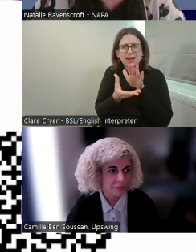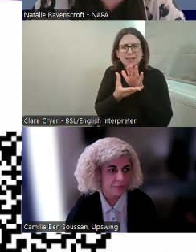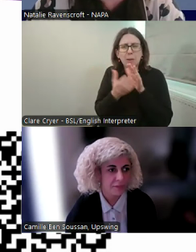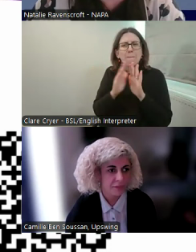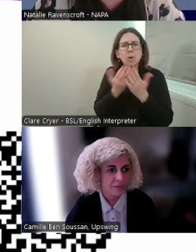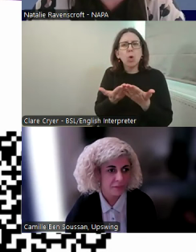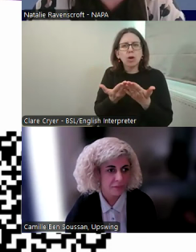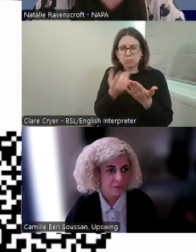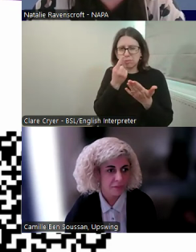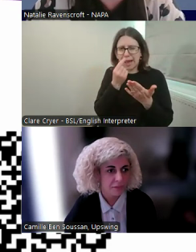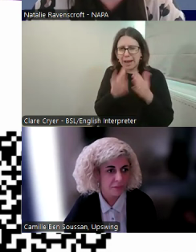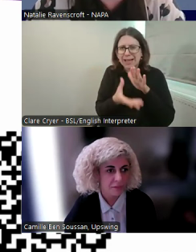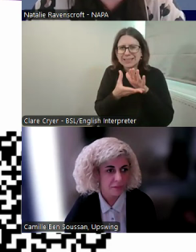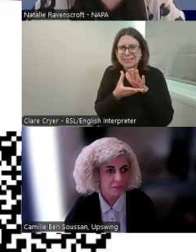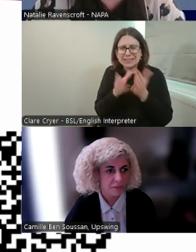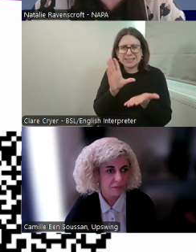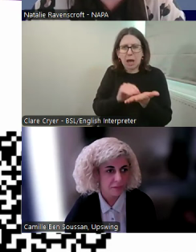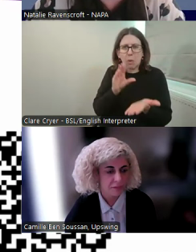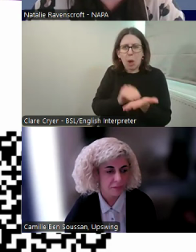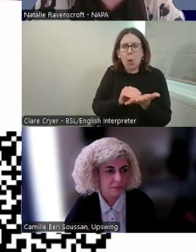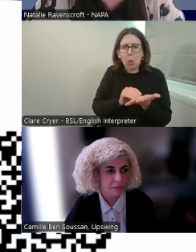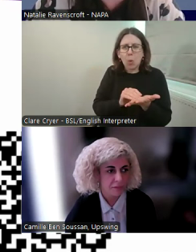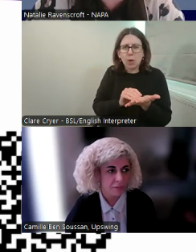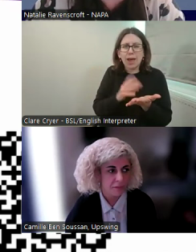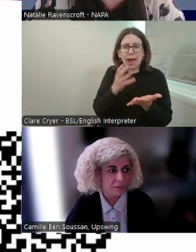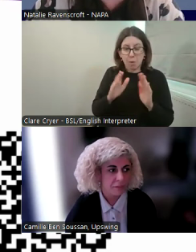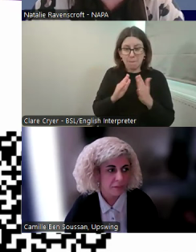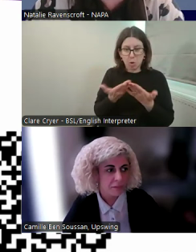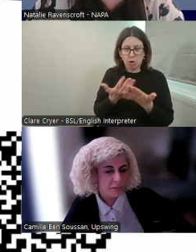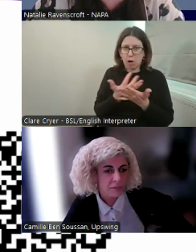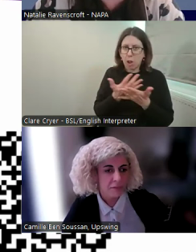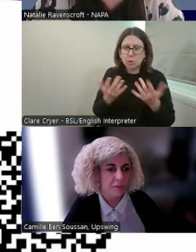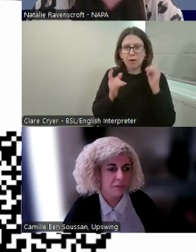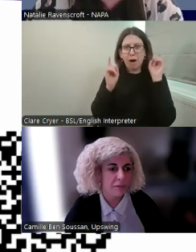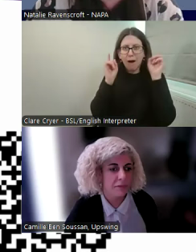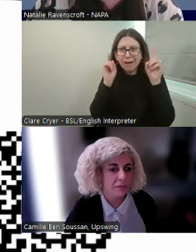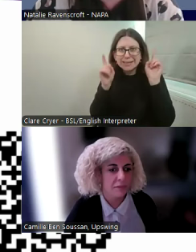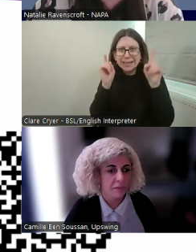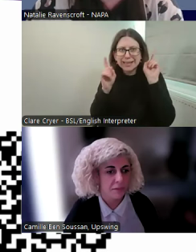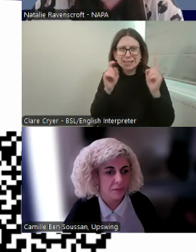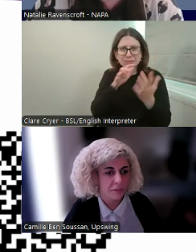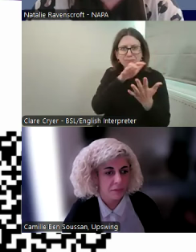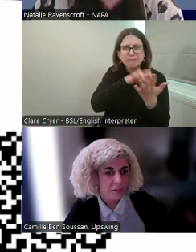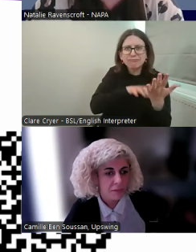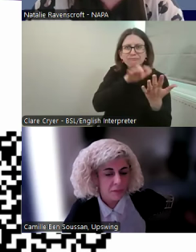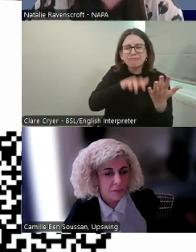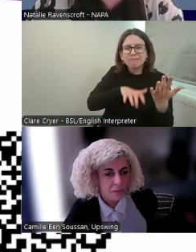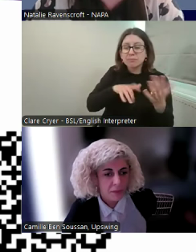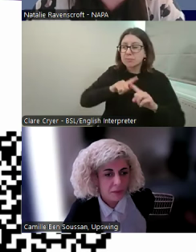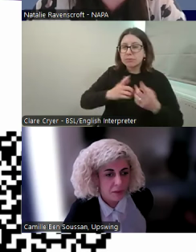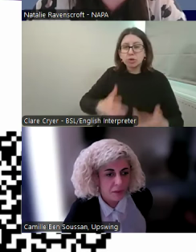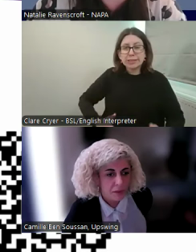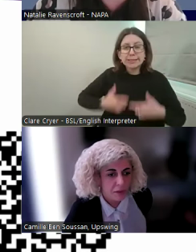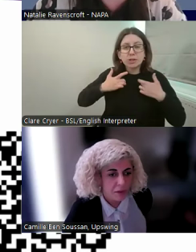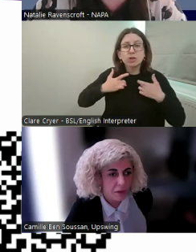is a really lovely resource of ideas of creative, in the moment, sensory activities that you can do